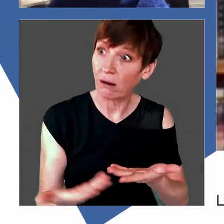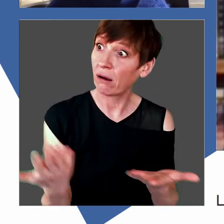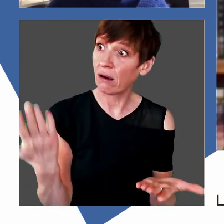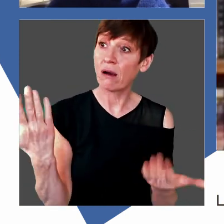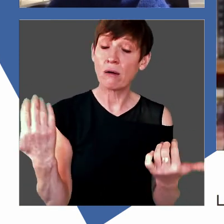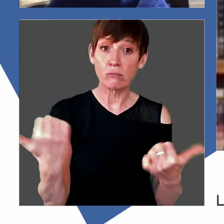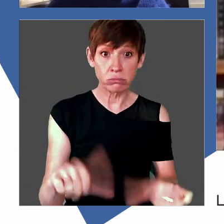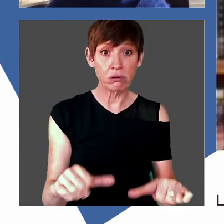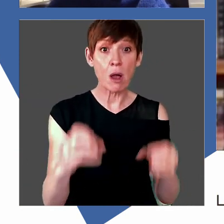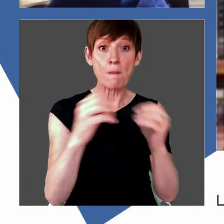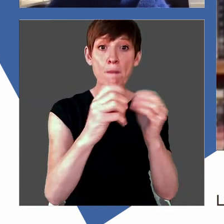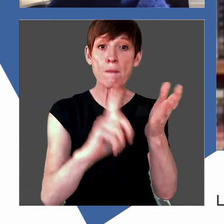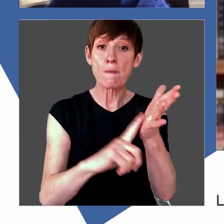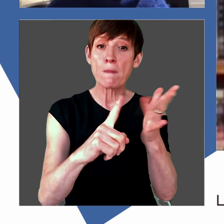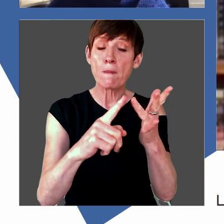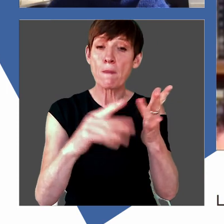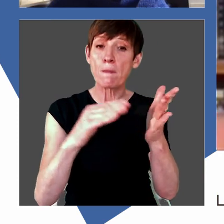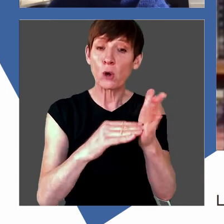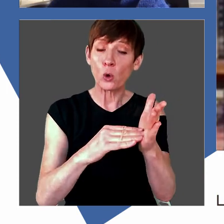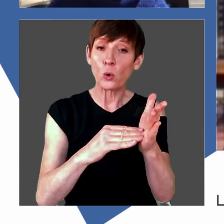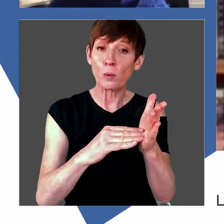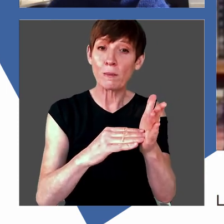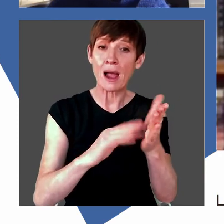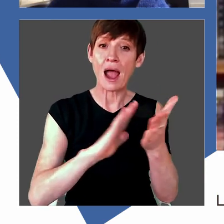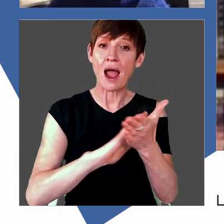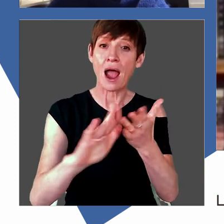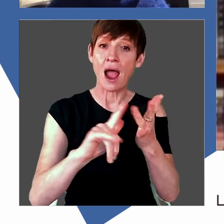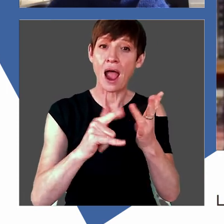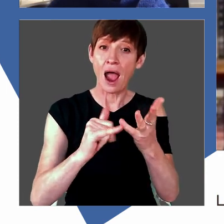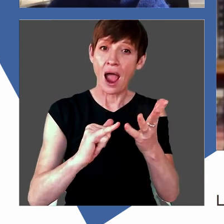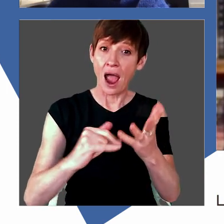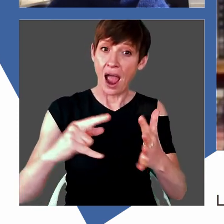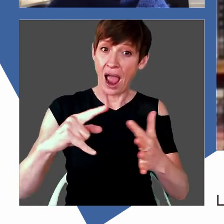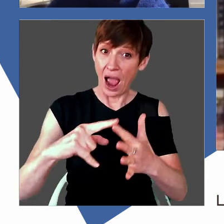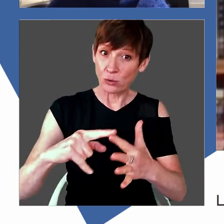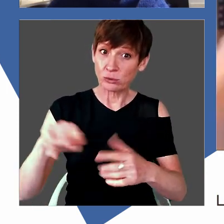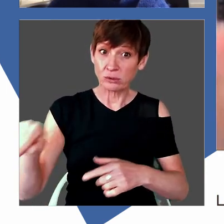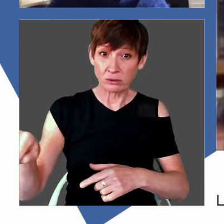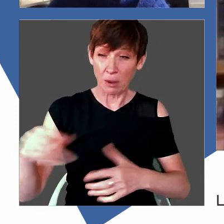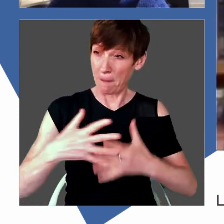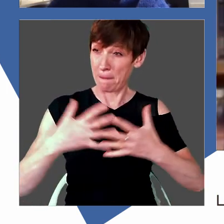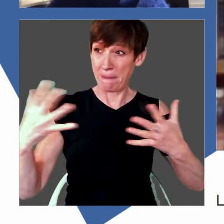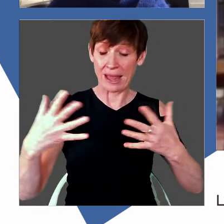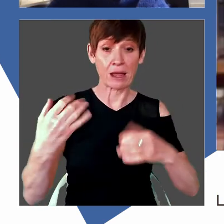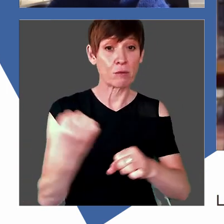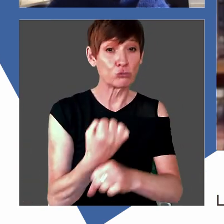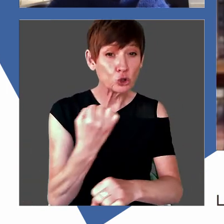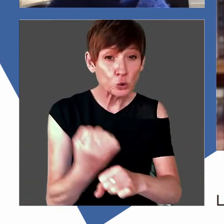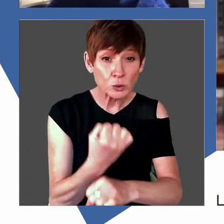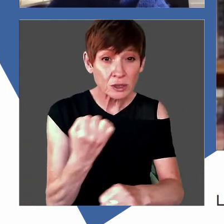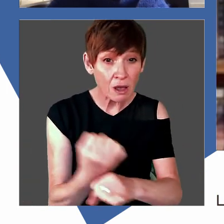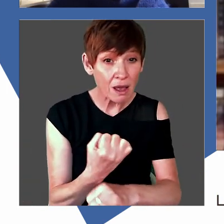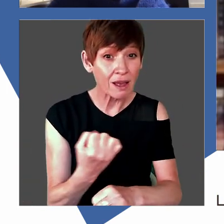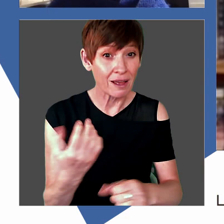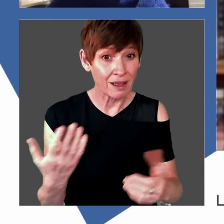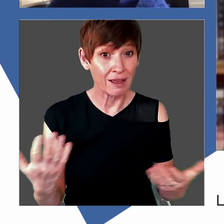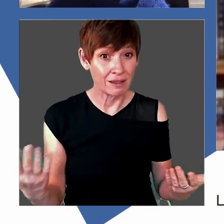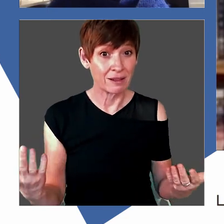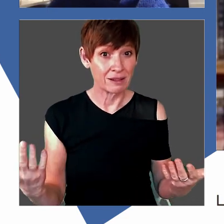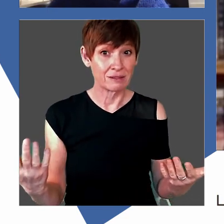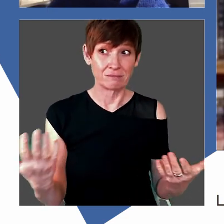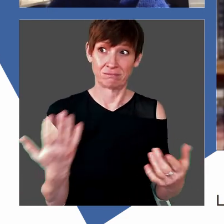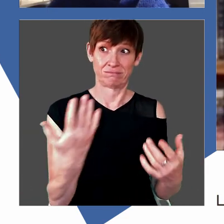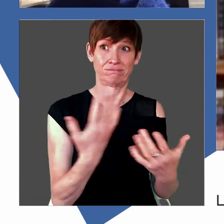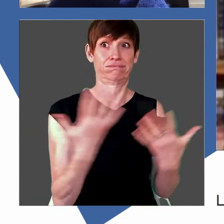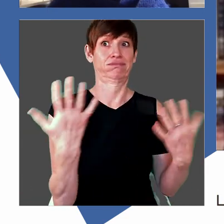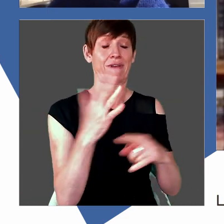with Blumhouse, which is a huge Hollywood producer who's known for like making films like Get Out and Whiplash, and off the back of